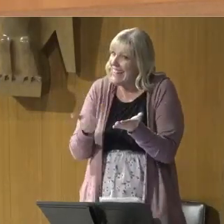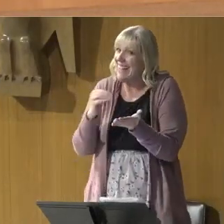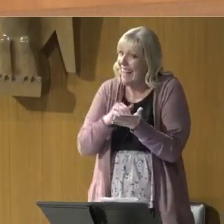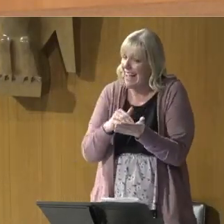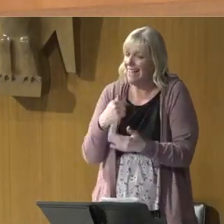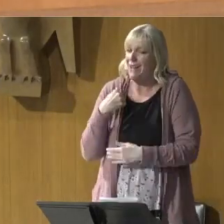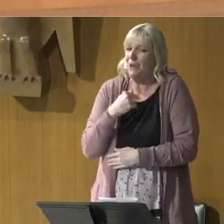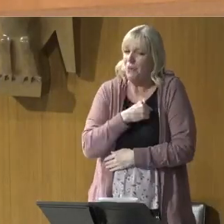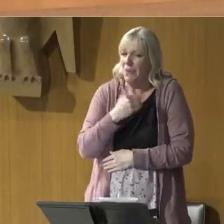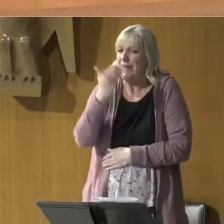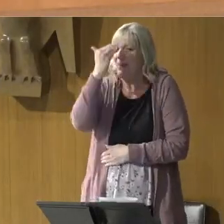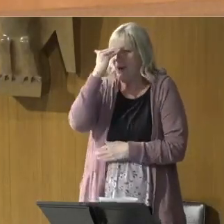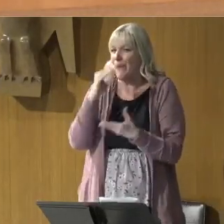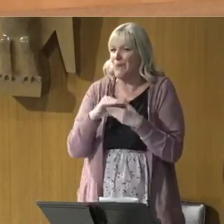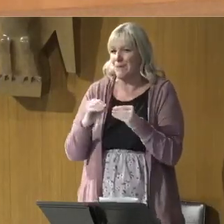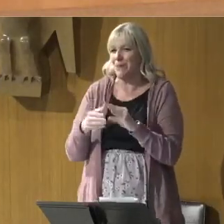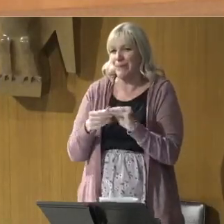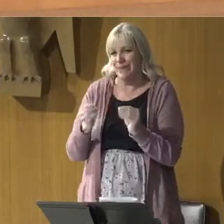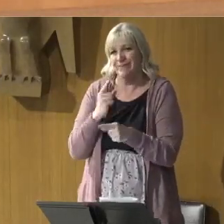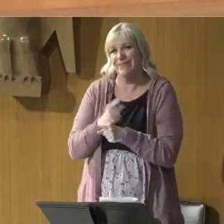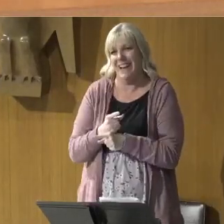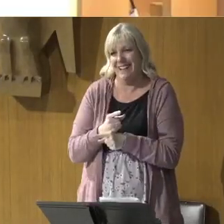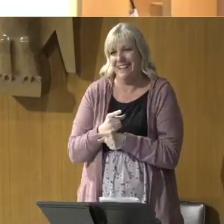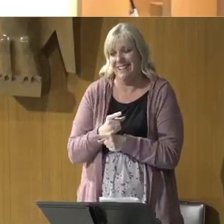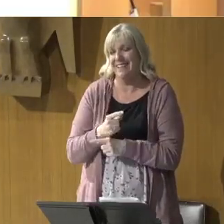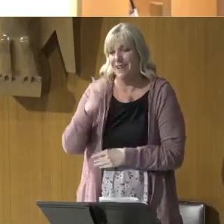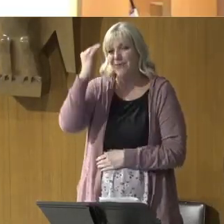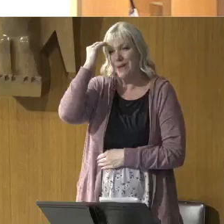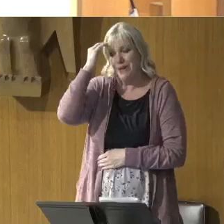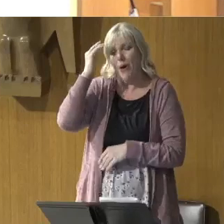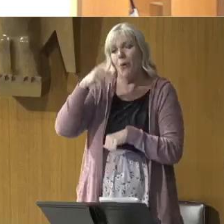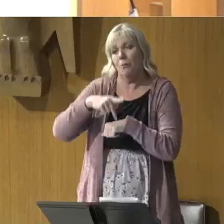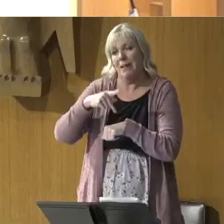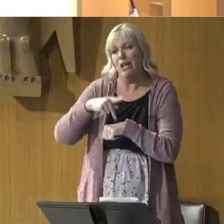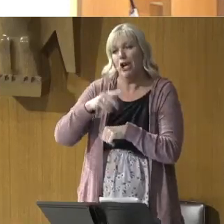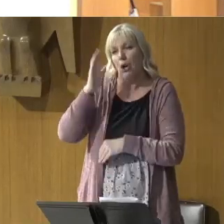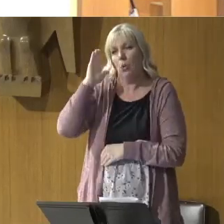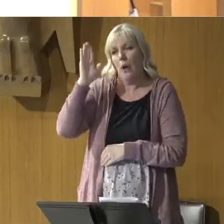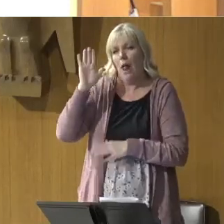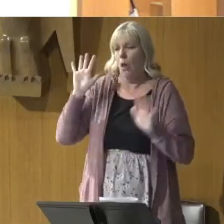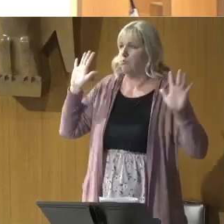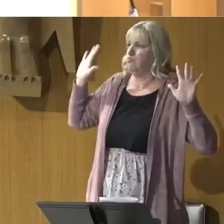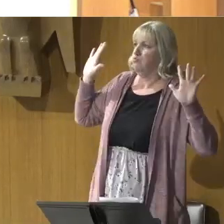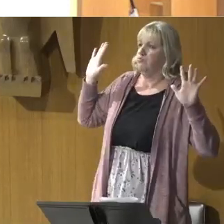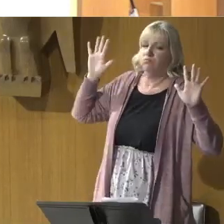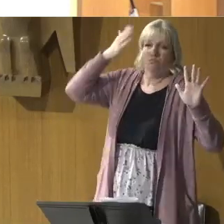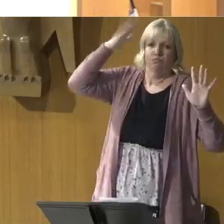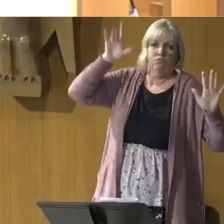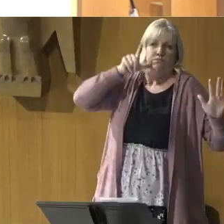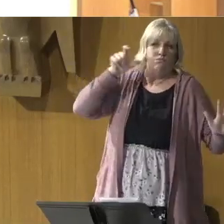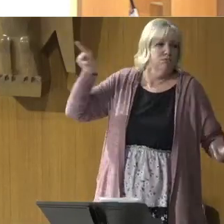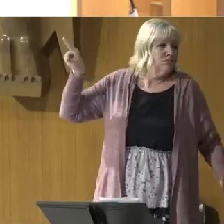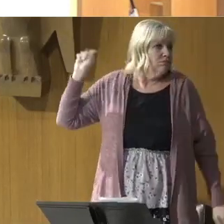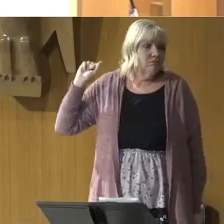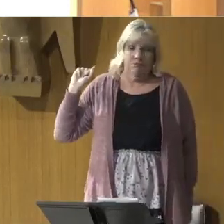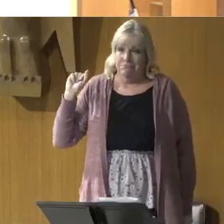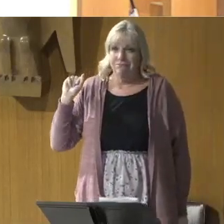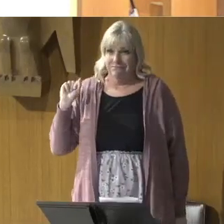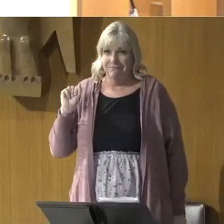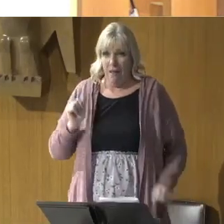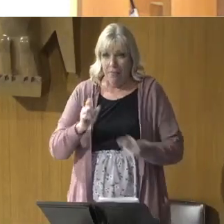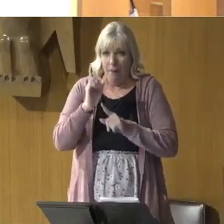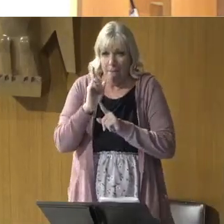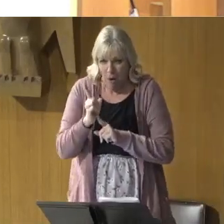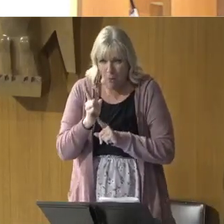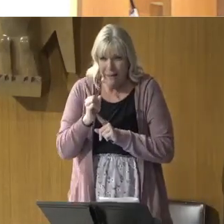we know the end of the story. We know that Peter will fold like that. The moment someone asks